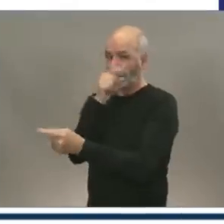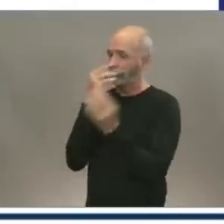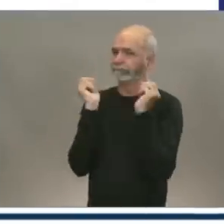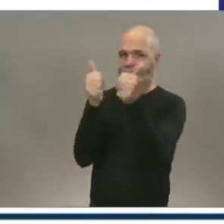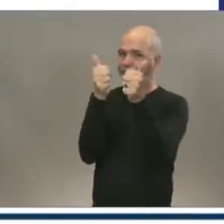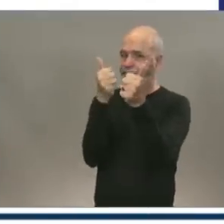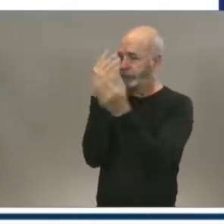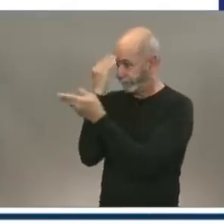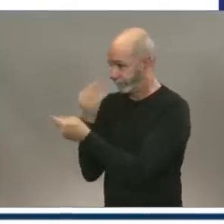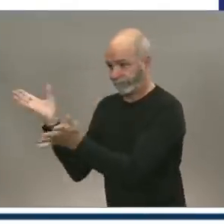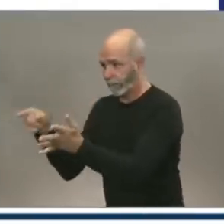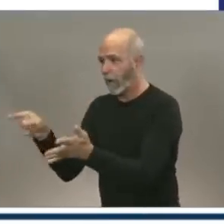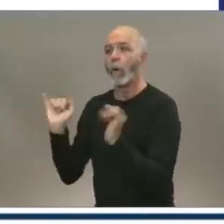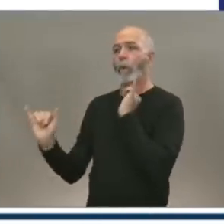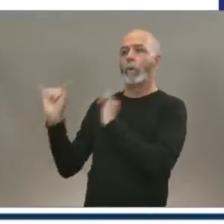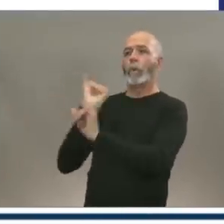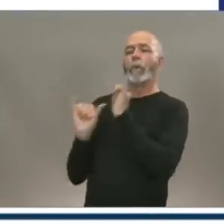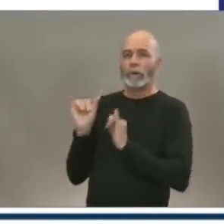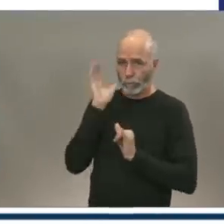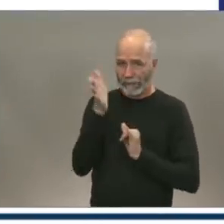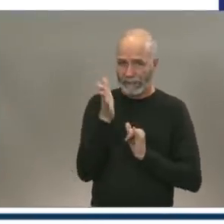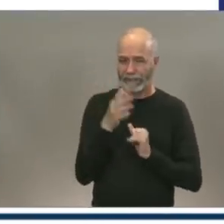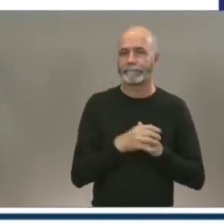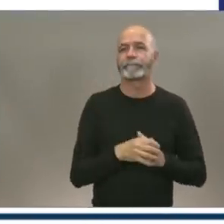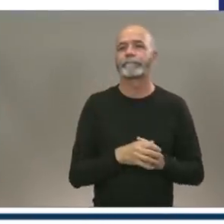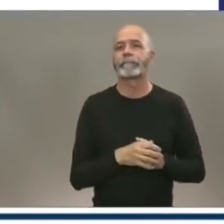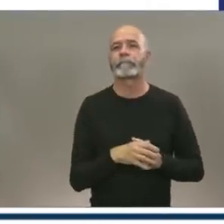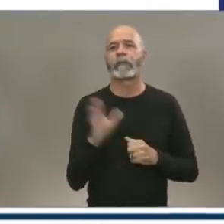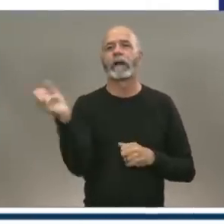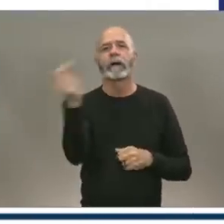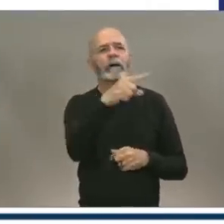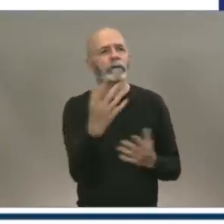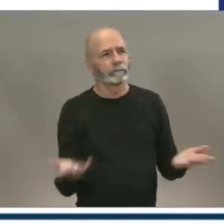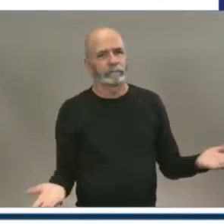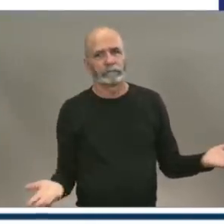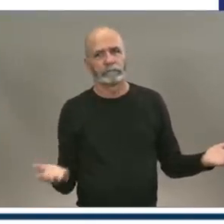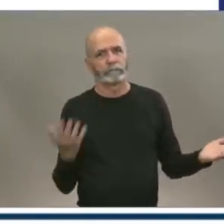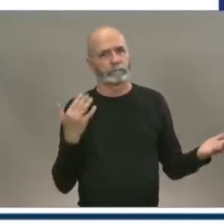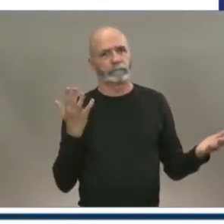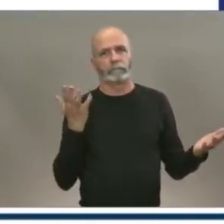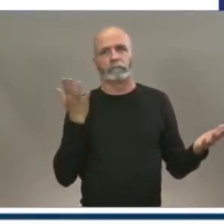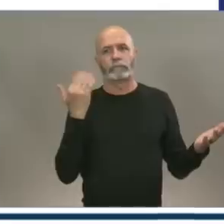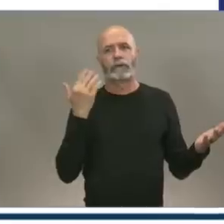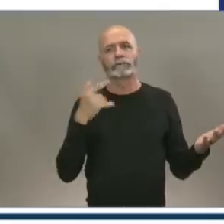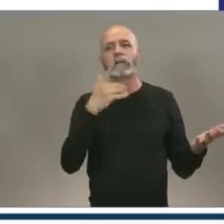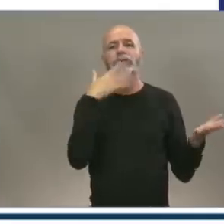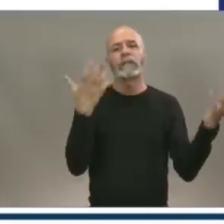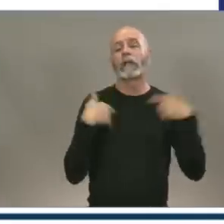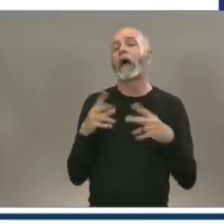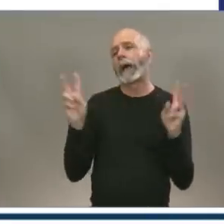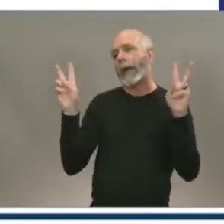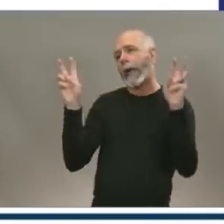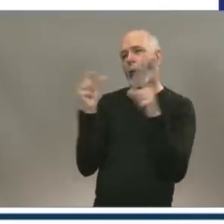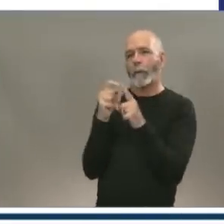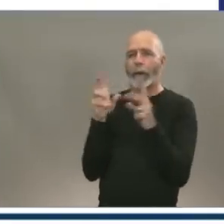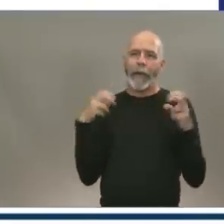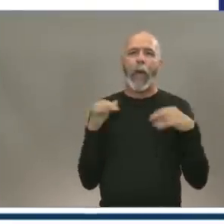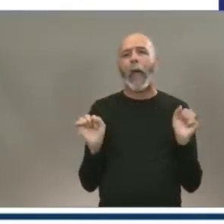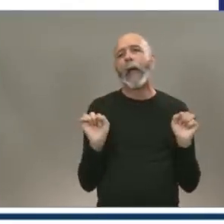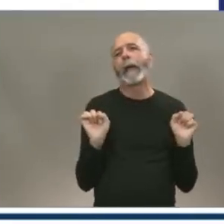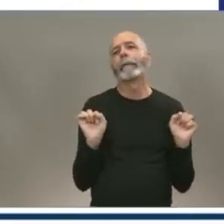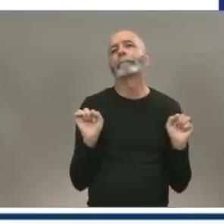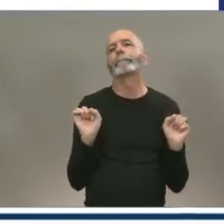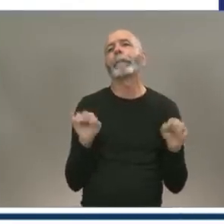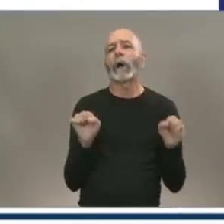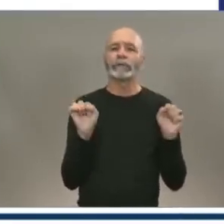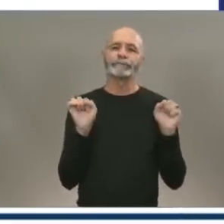that sort of goes to the point then, why bother telling someone that there was a potential exposure at a Walmart if all those people should have been following